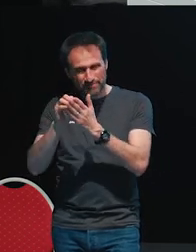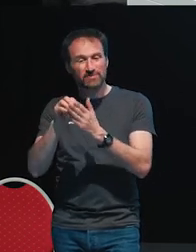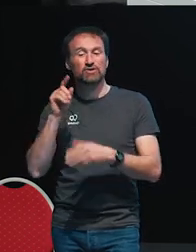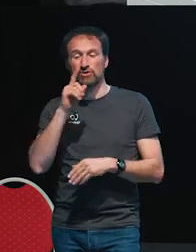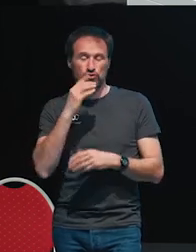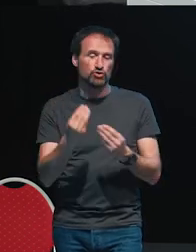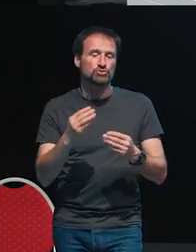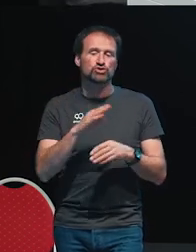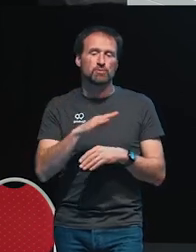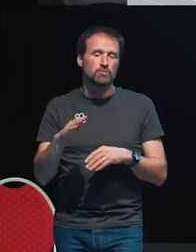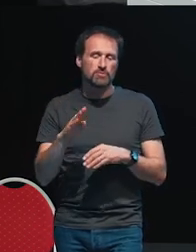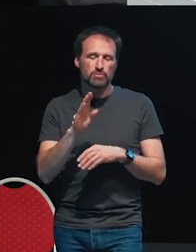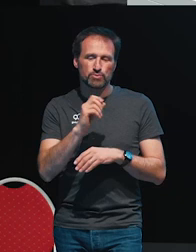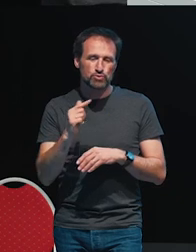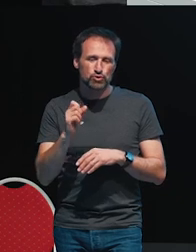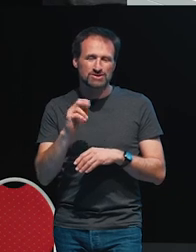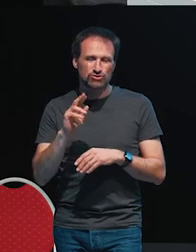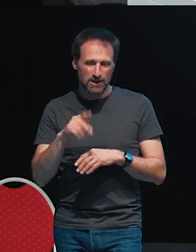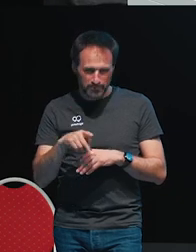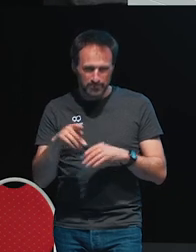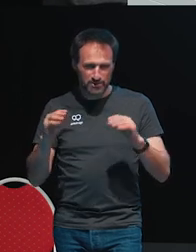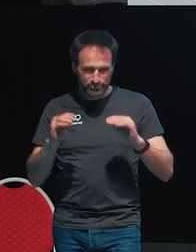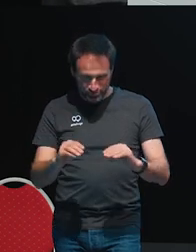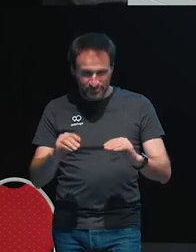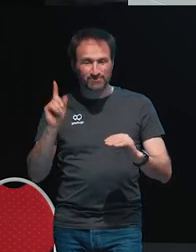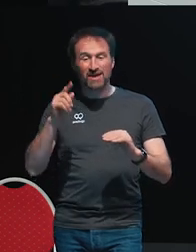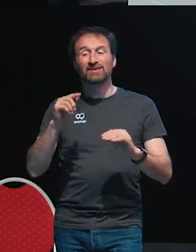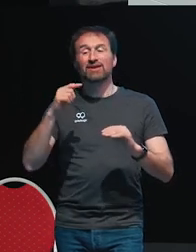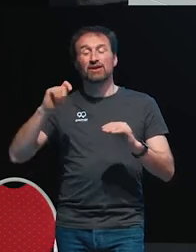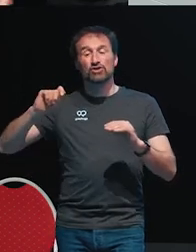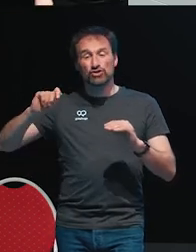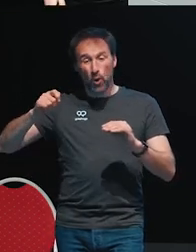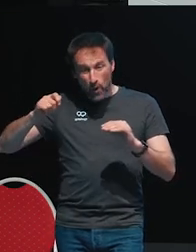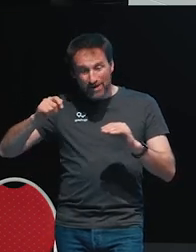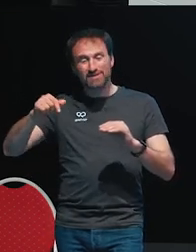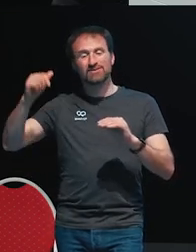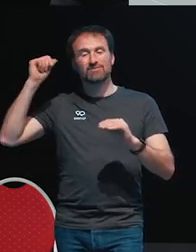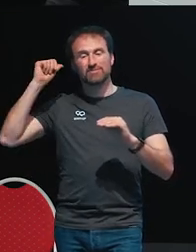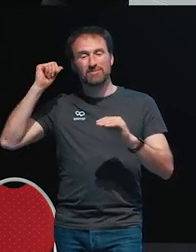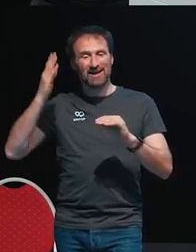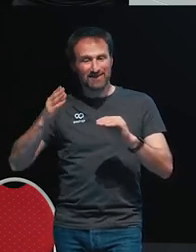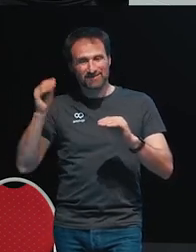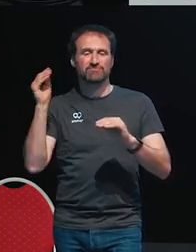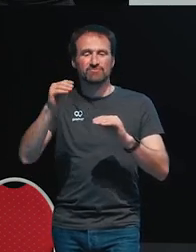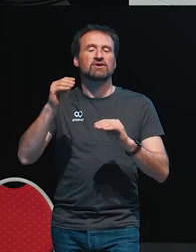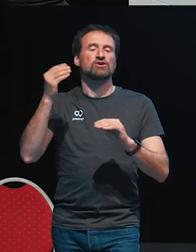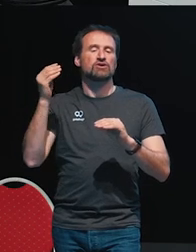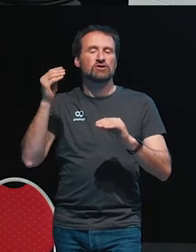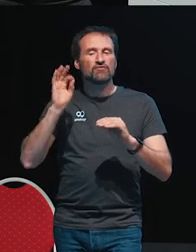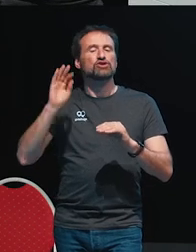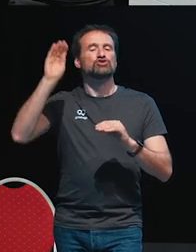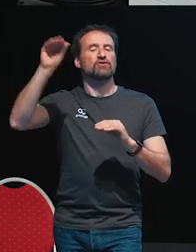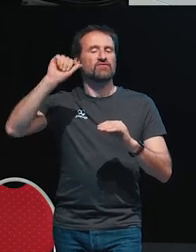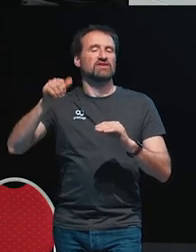you do. And then in the background, we get our tokens back so we can use them in the future. So going